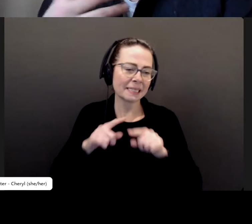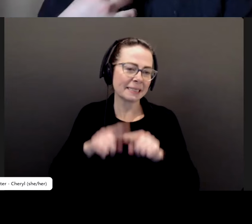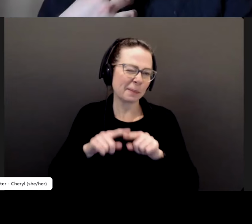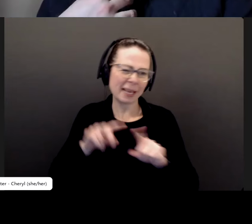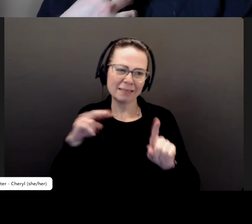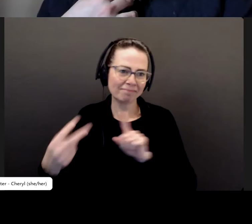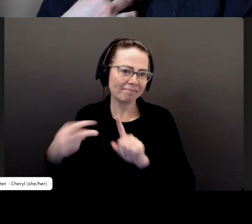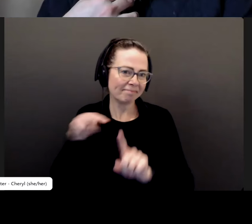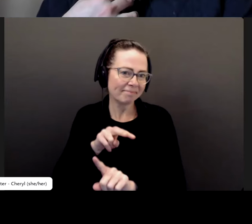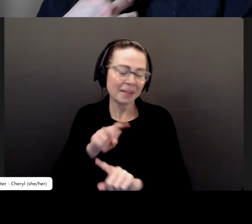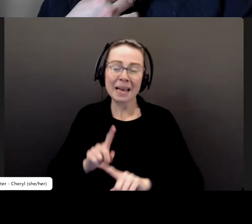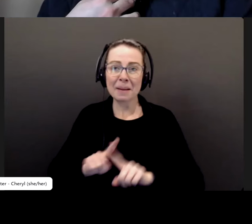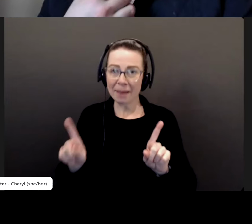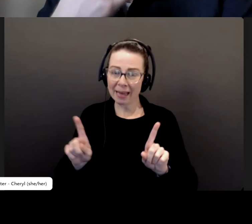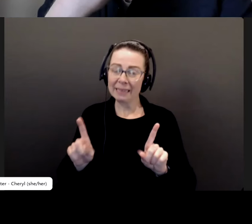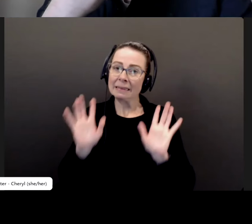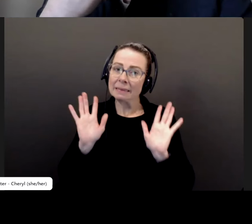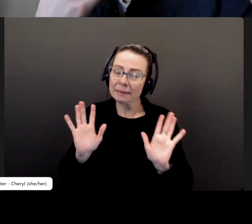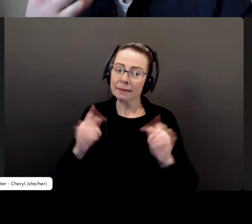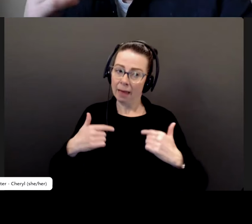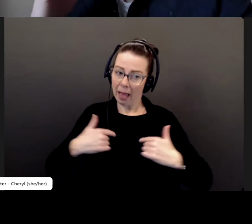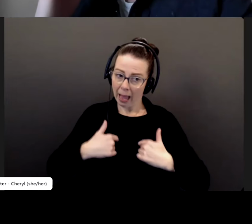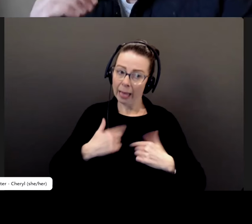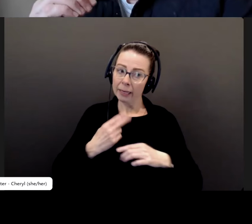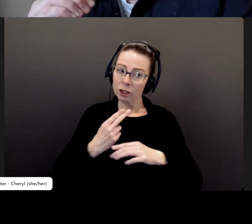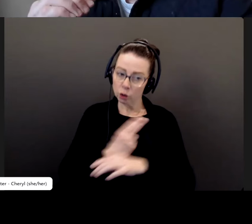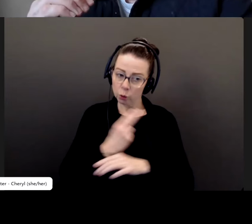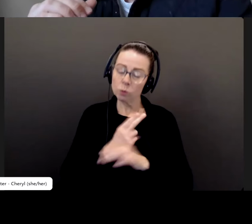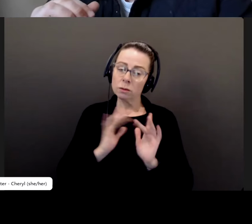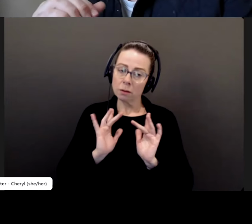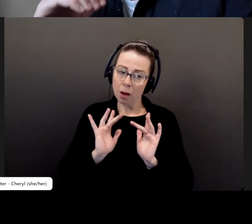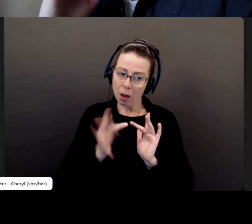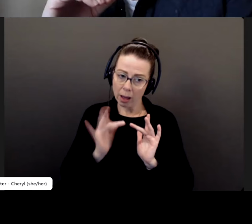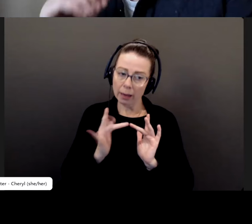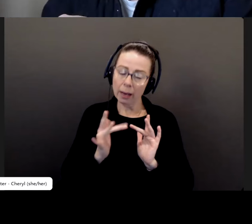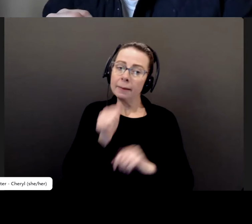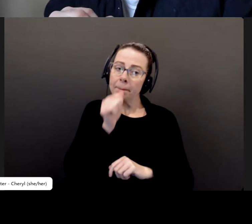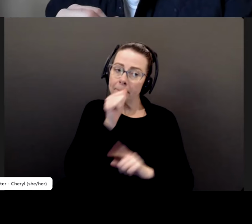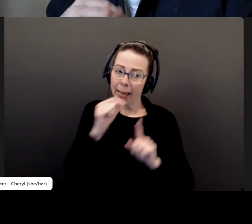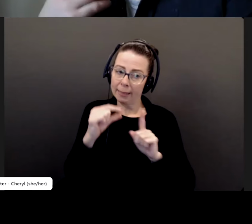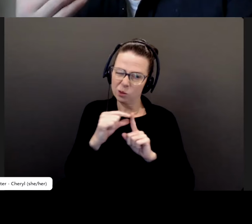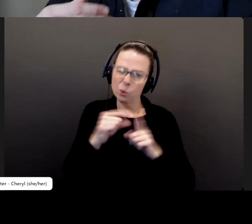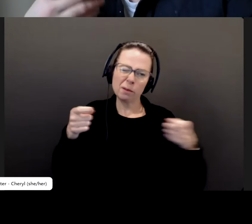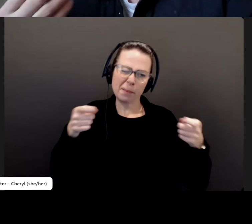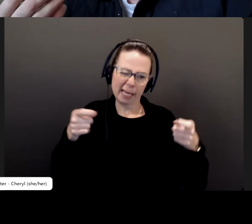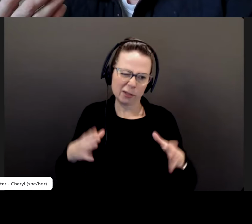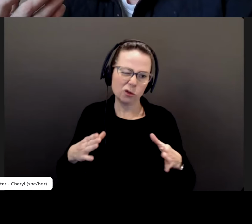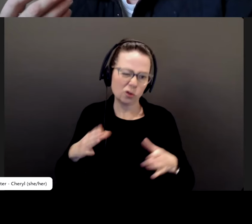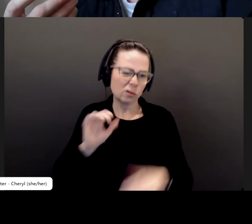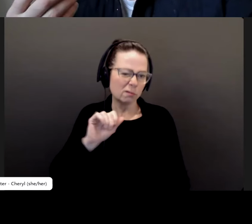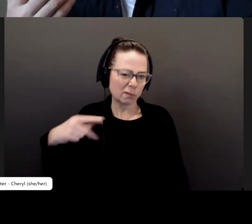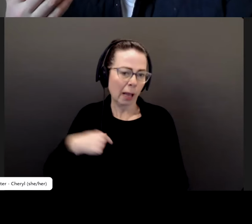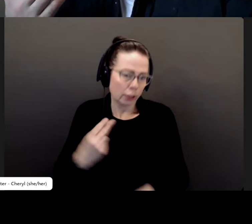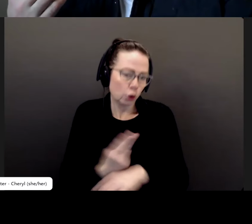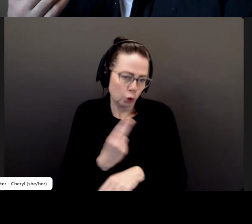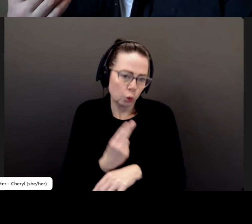can only say that I use a password manager and I am comfortable with them. I know that a breach of a password